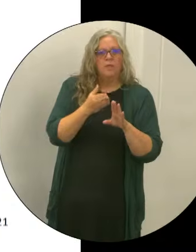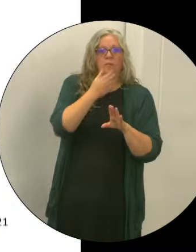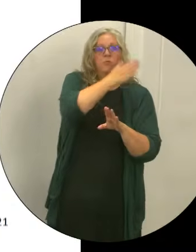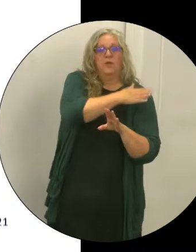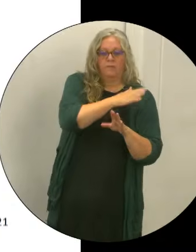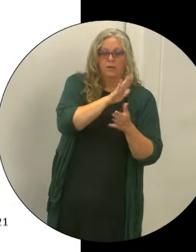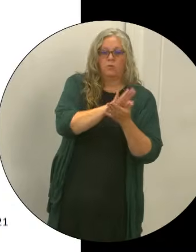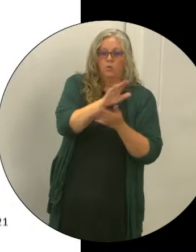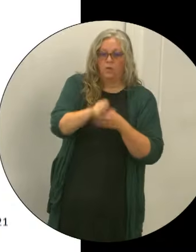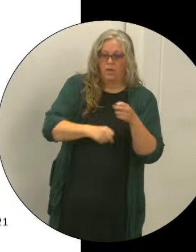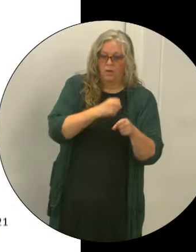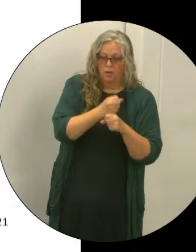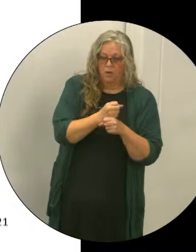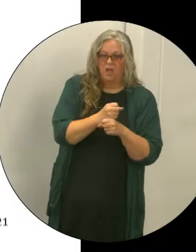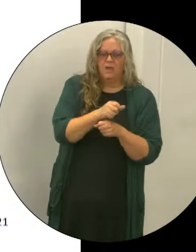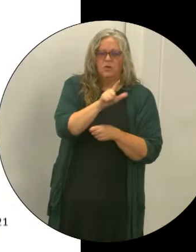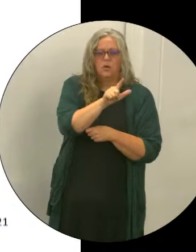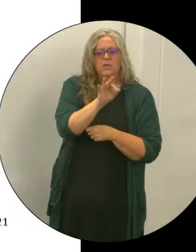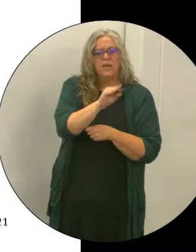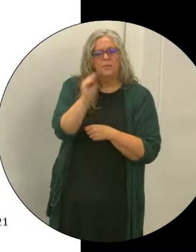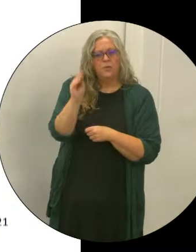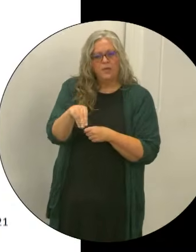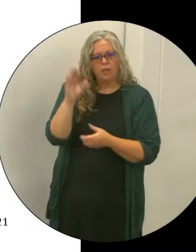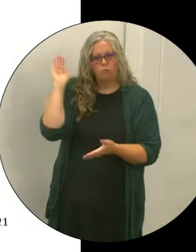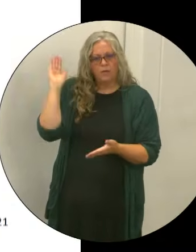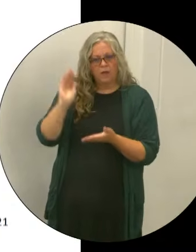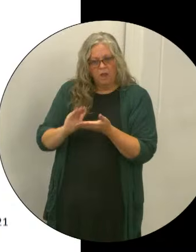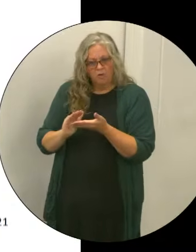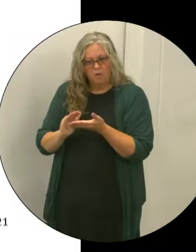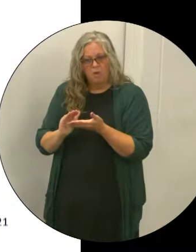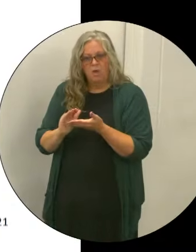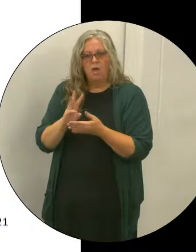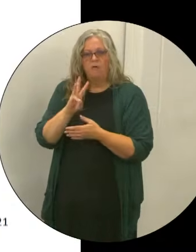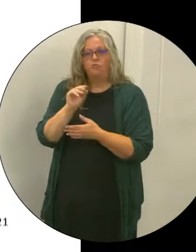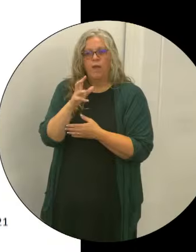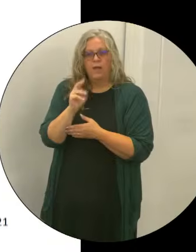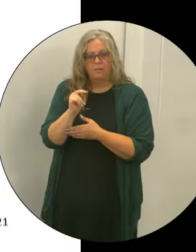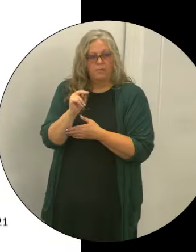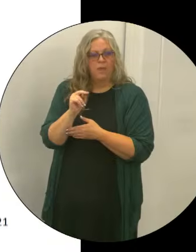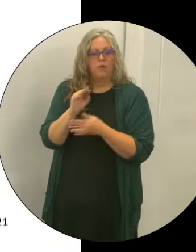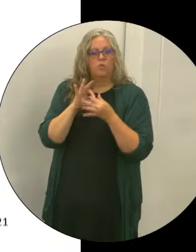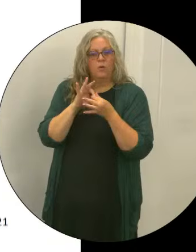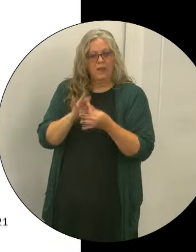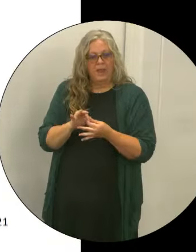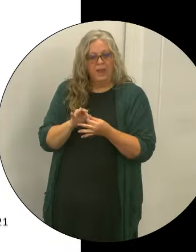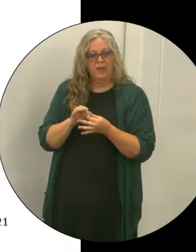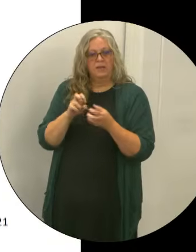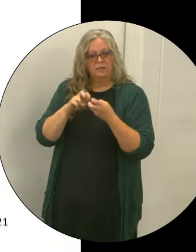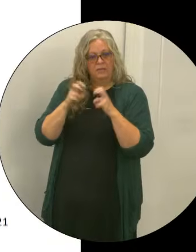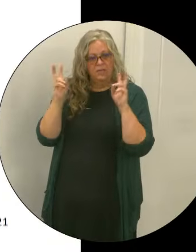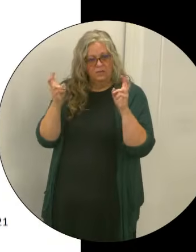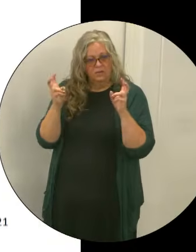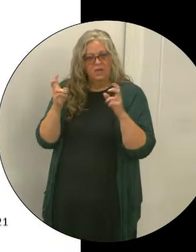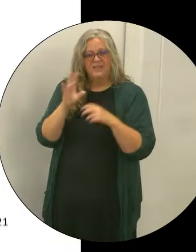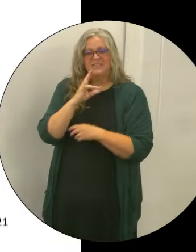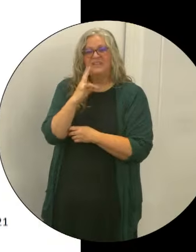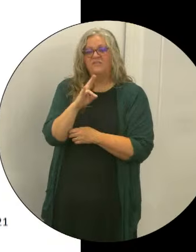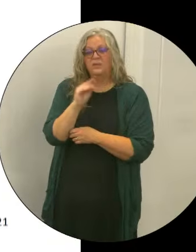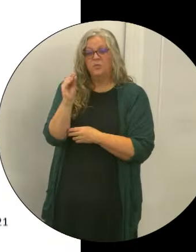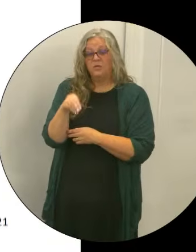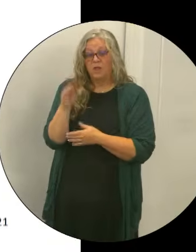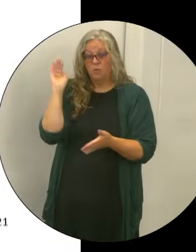year, we have seen a 29% reduction of weapons-related infractions, a 17% reduction in